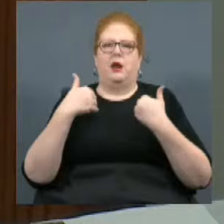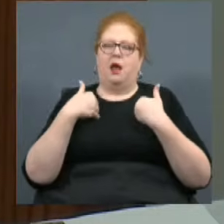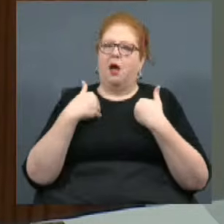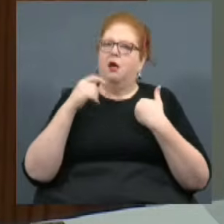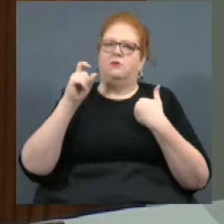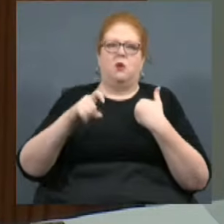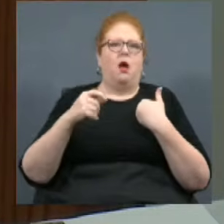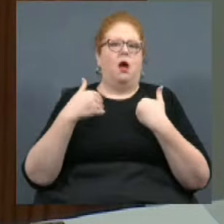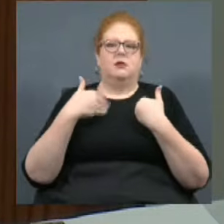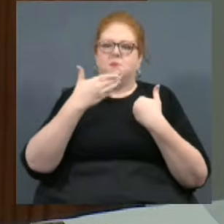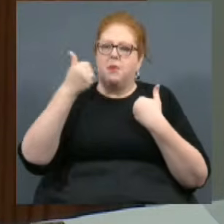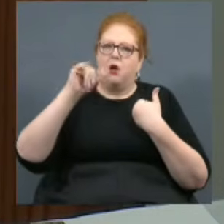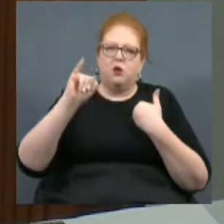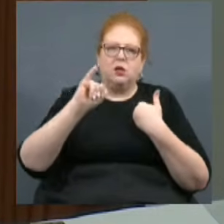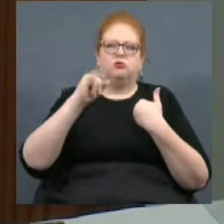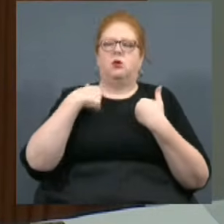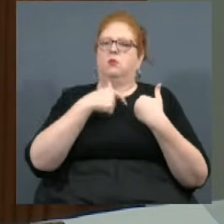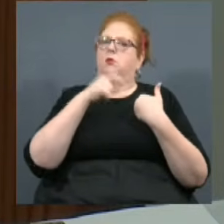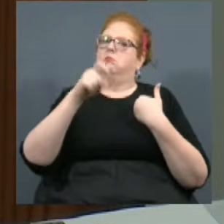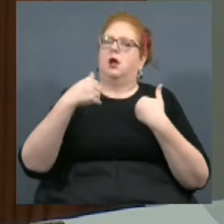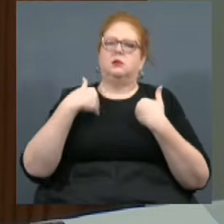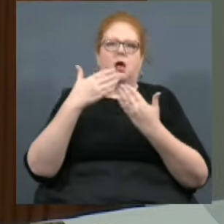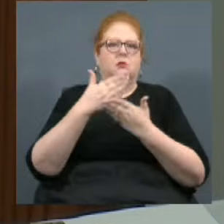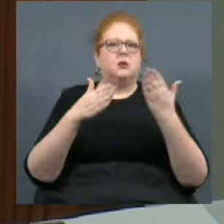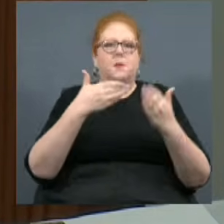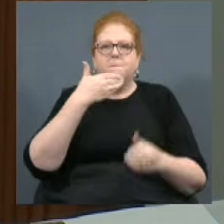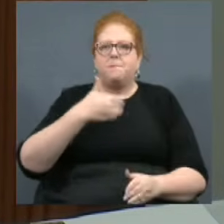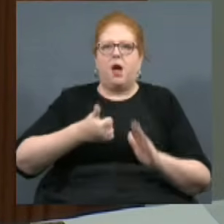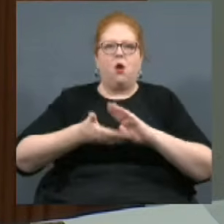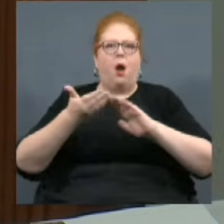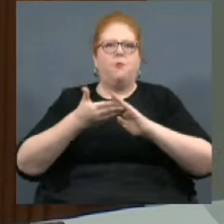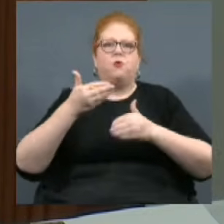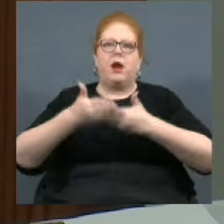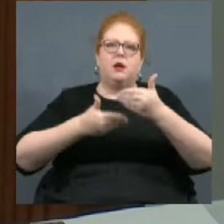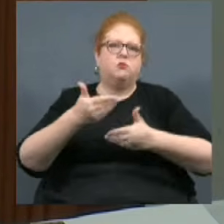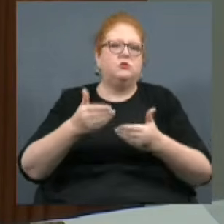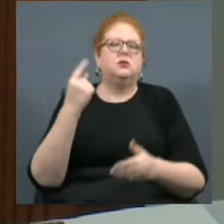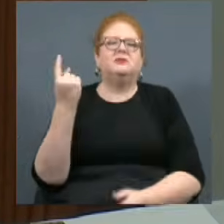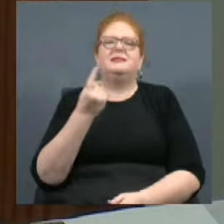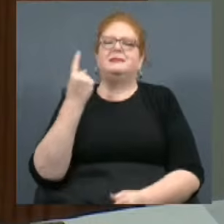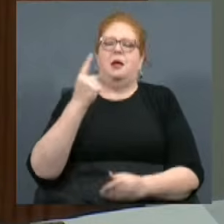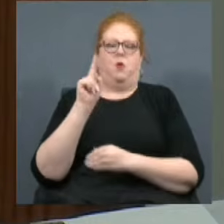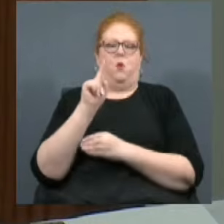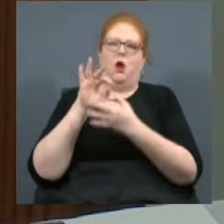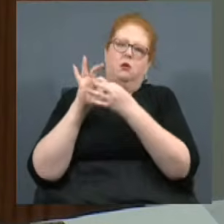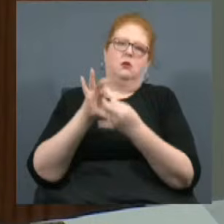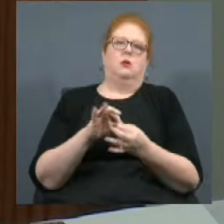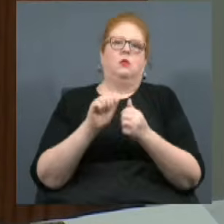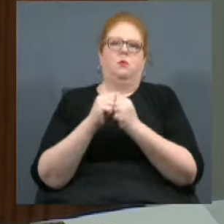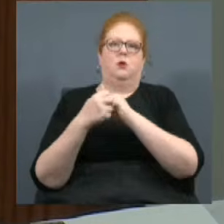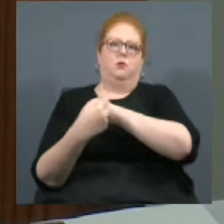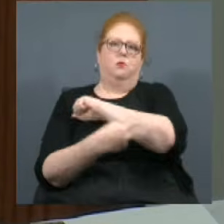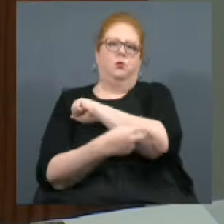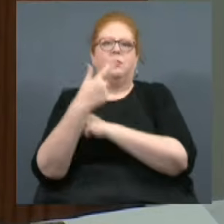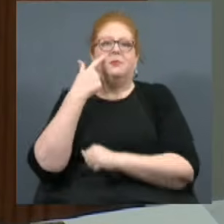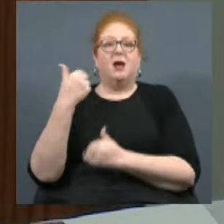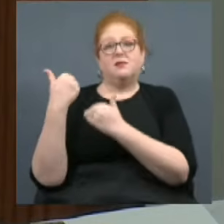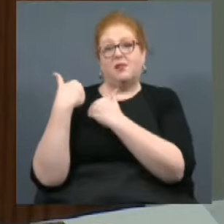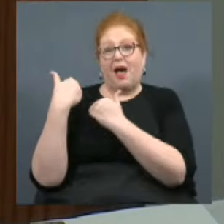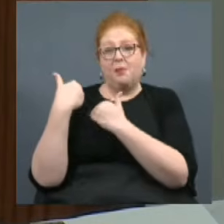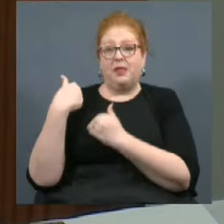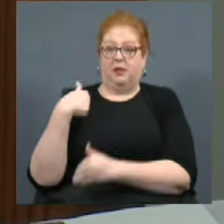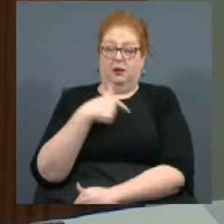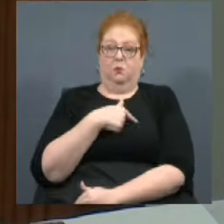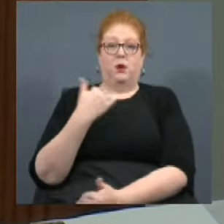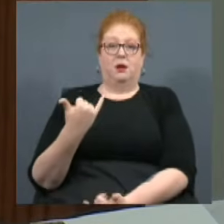standard operating procedure where these bridges are concerned, because not only is it a liability asset of some collision, if